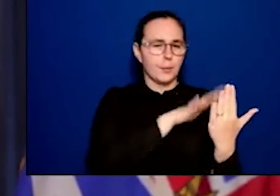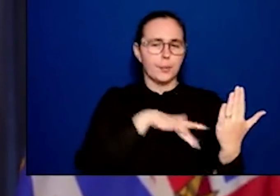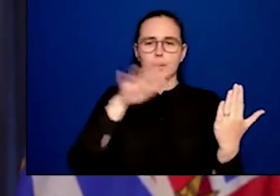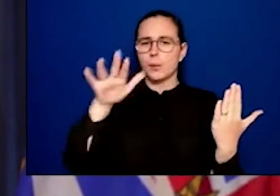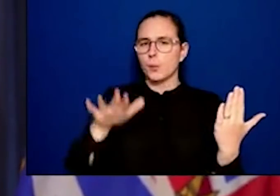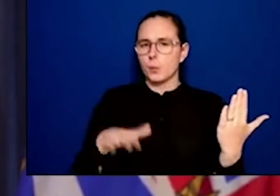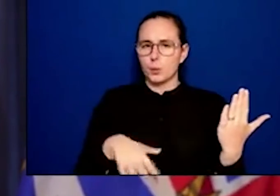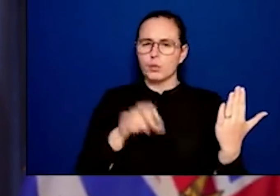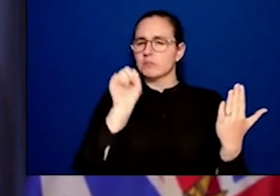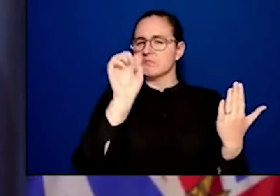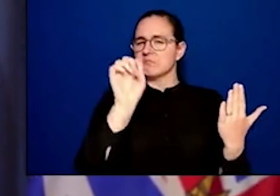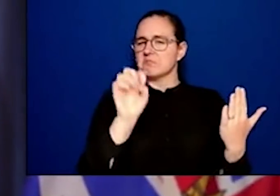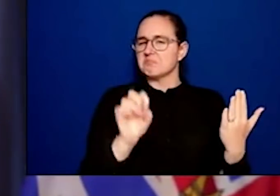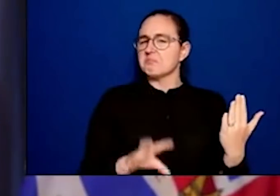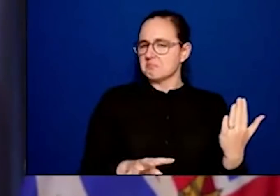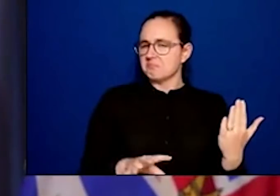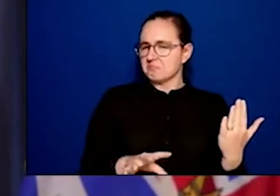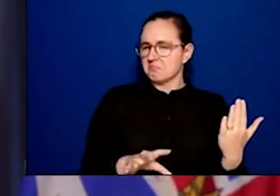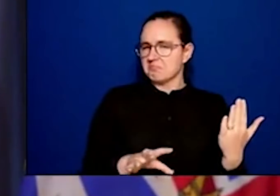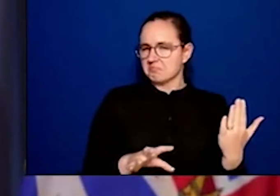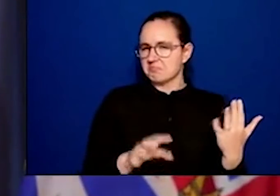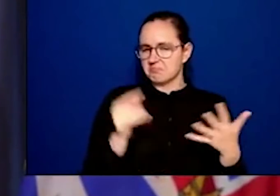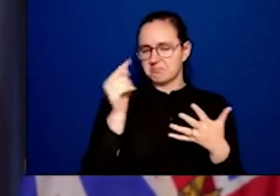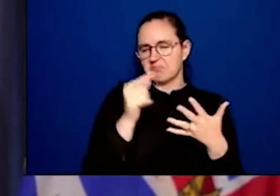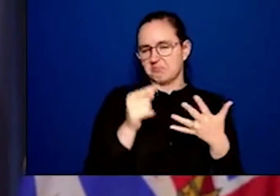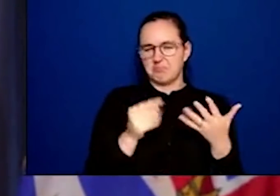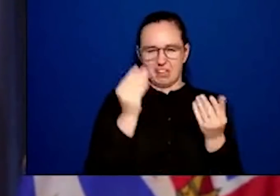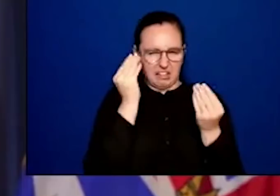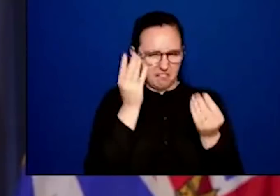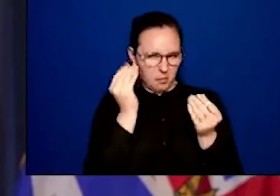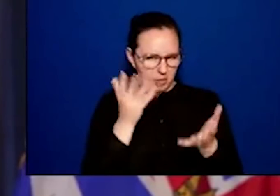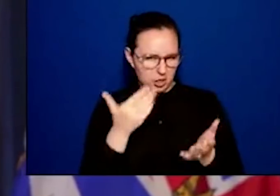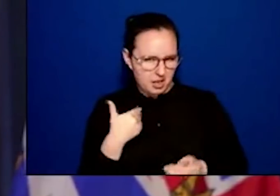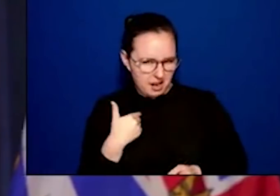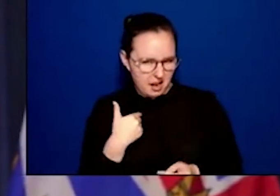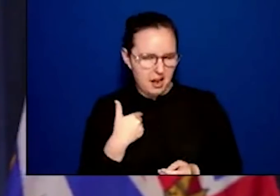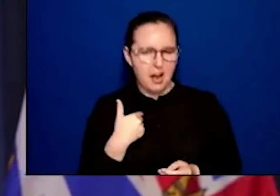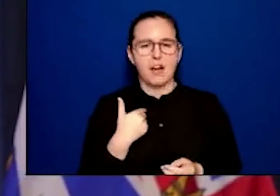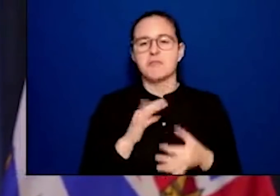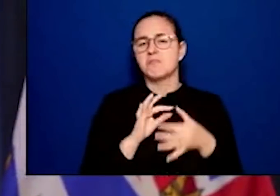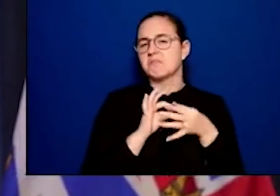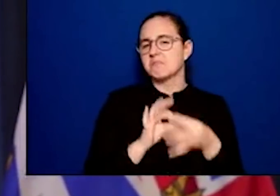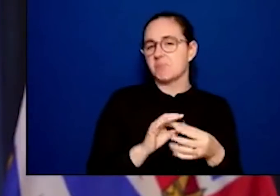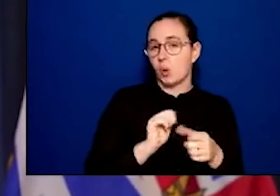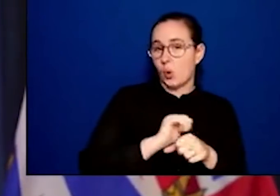items of information today about the COVID-19 pandemic.